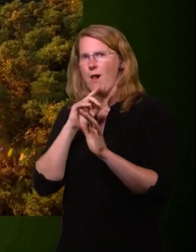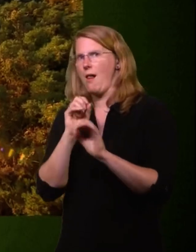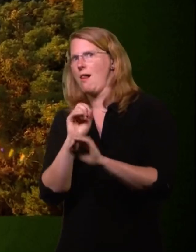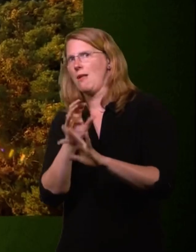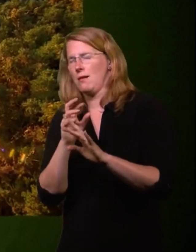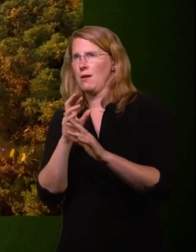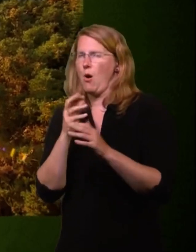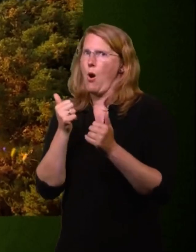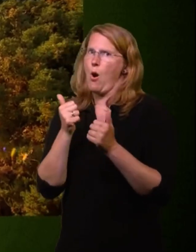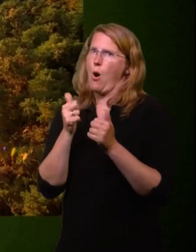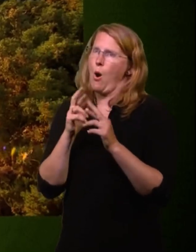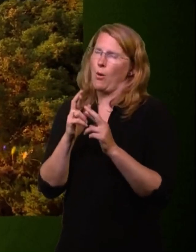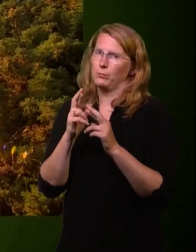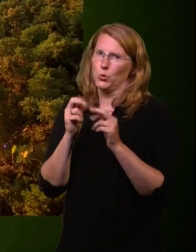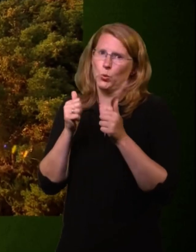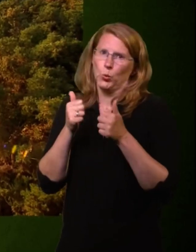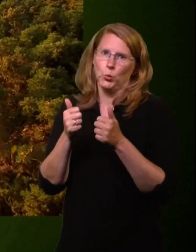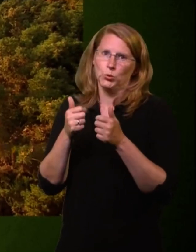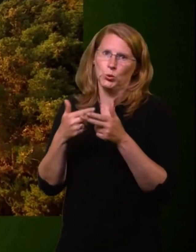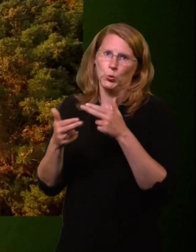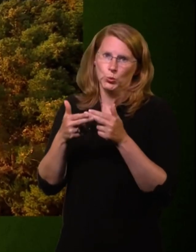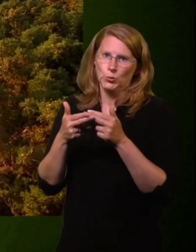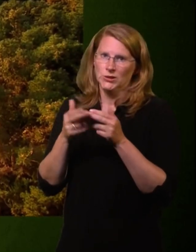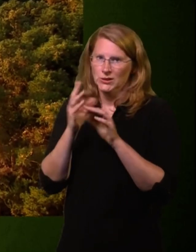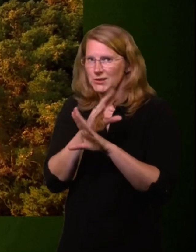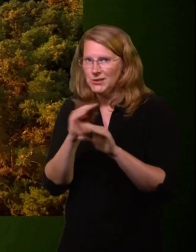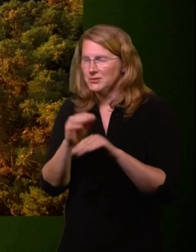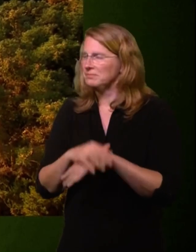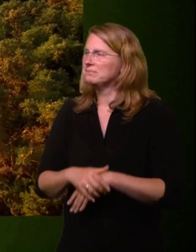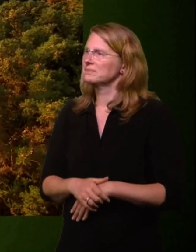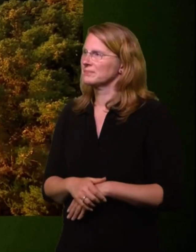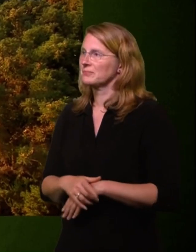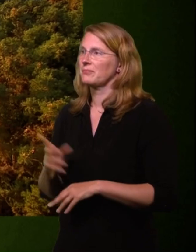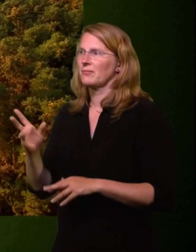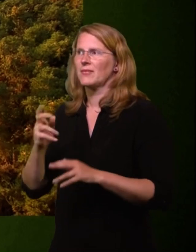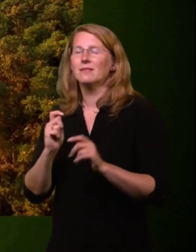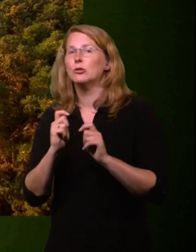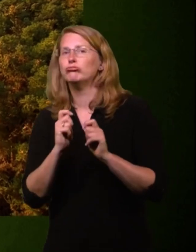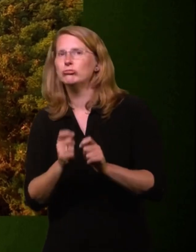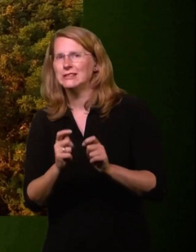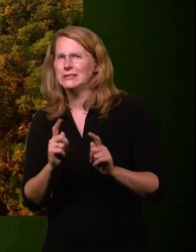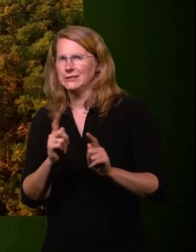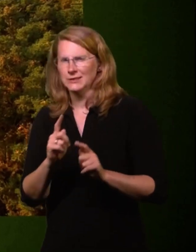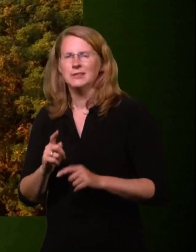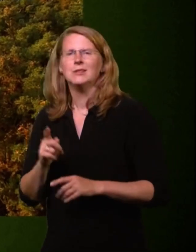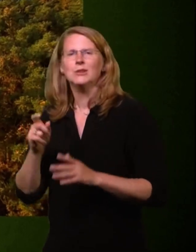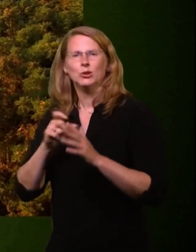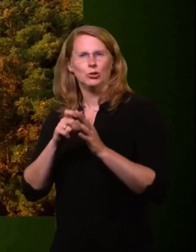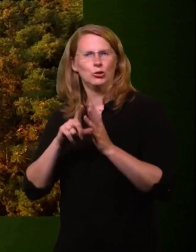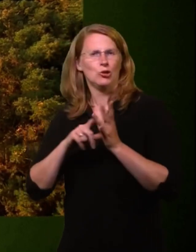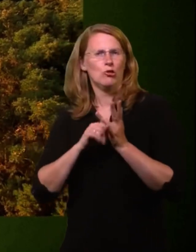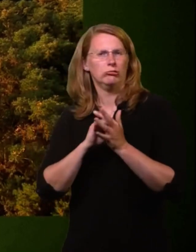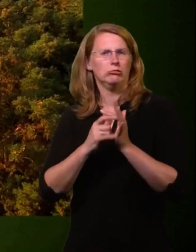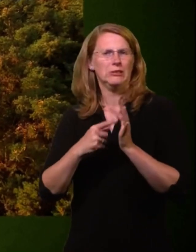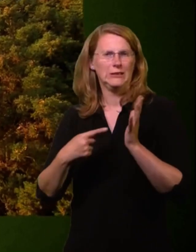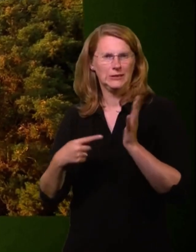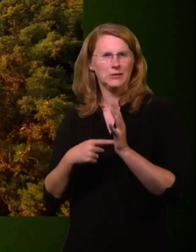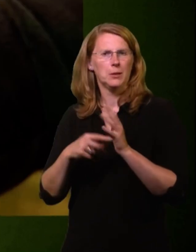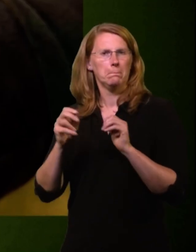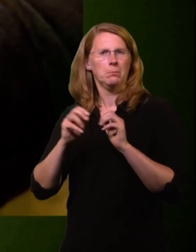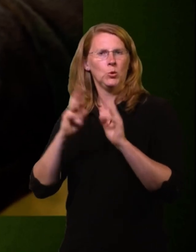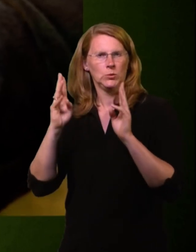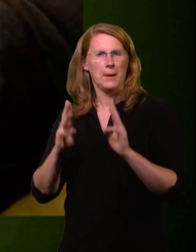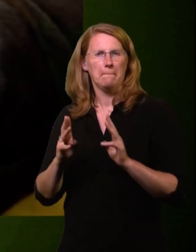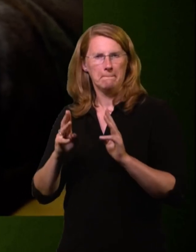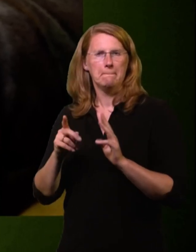I've got a little treat for you now, though. Have a look at this. Dorset Museum has loaned us a cuckoo's egg. So this is an old egg